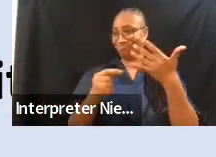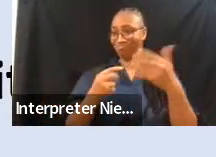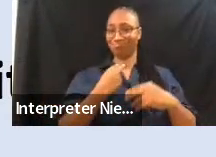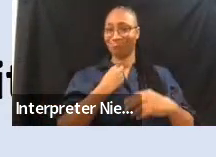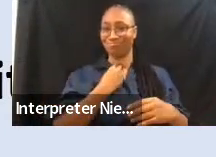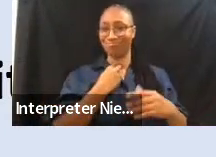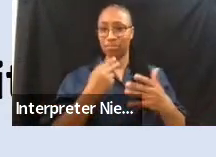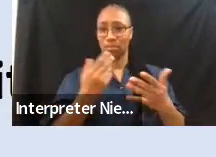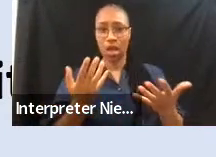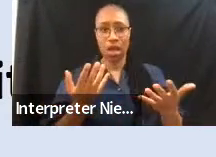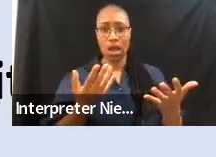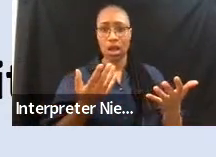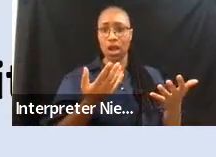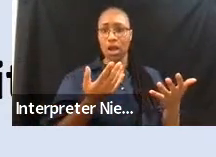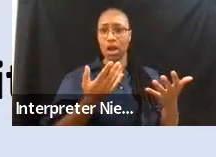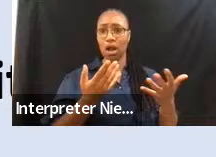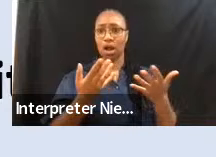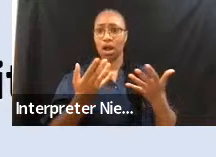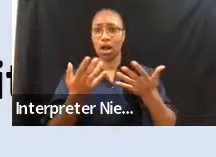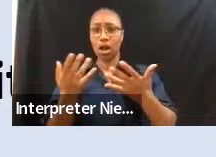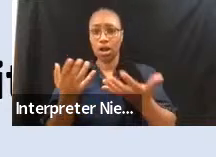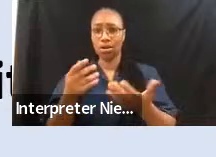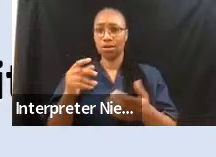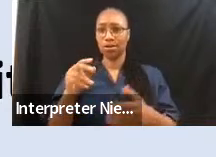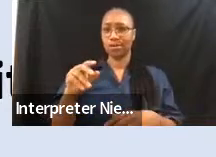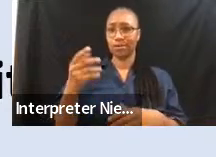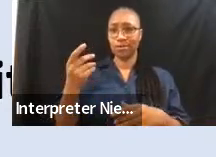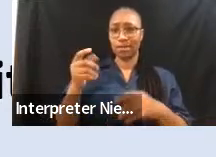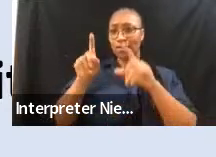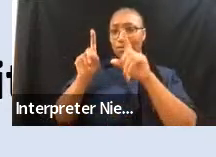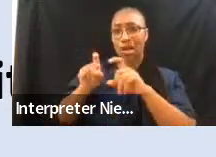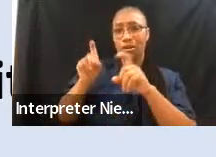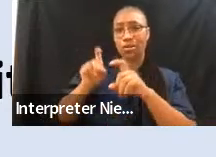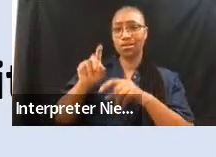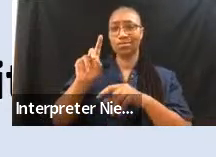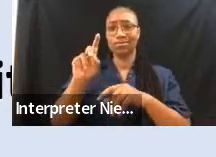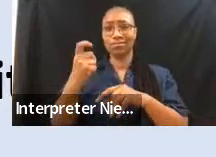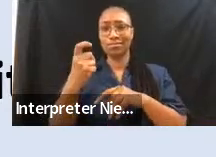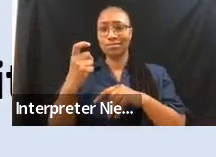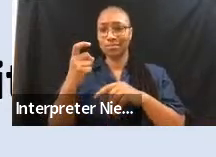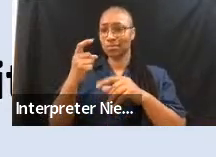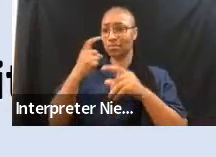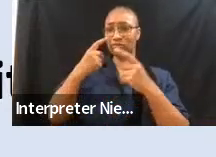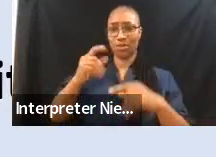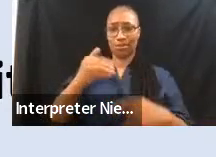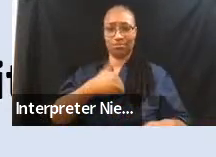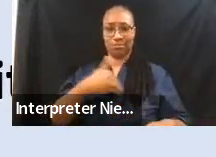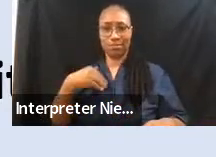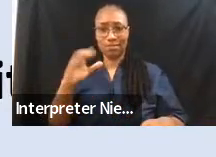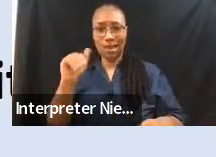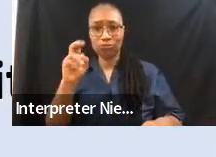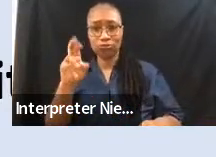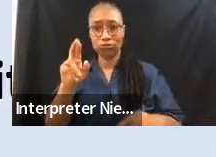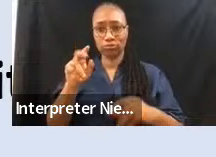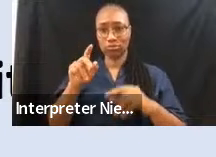or exams for breast cancer screenings because of non-height adjustable equipment, not to receive other